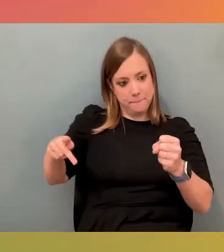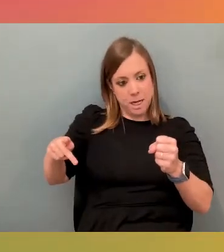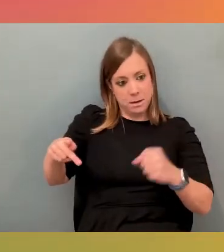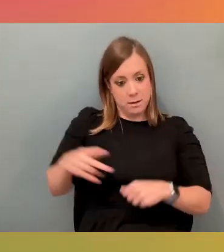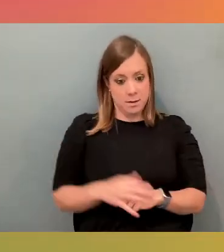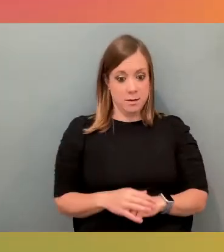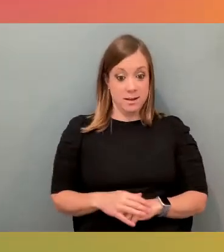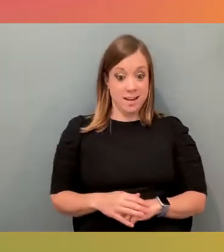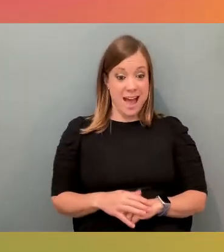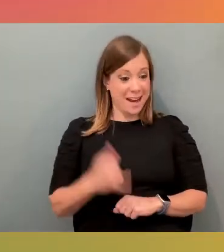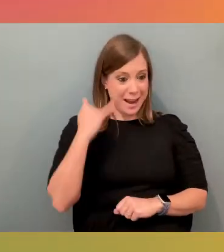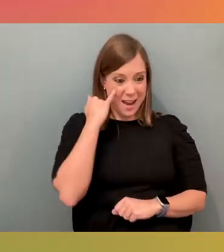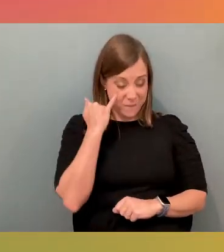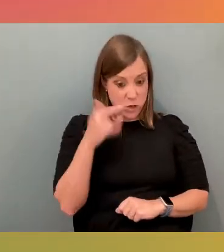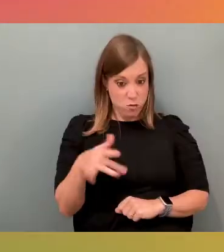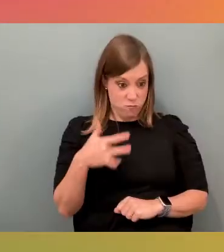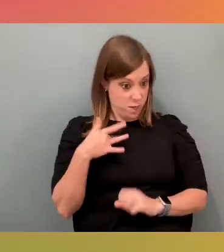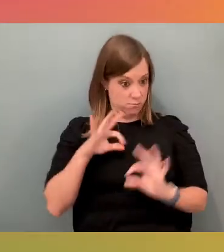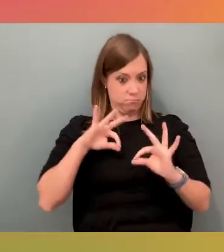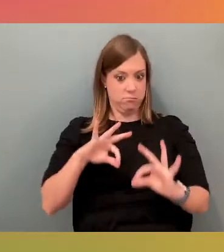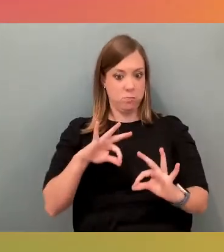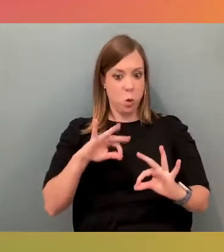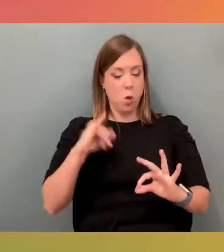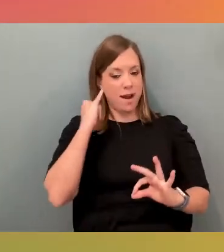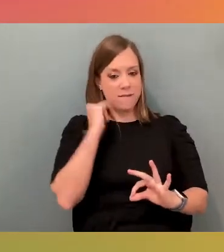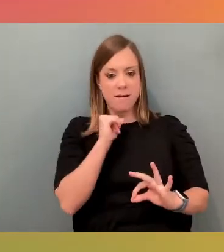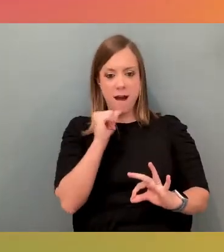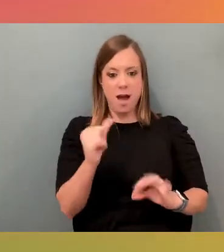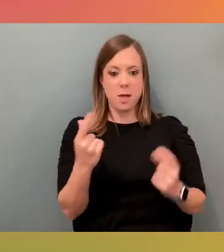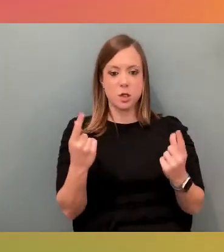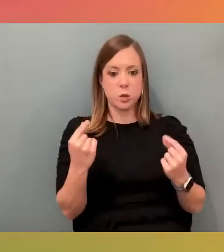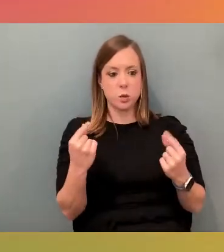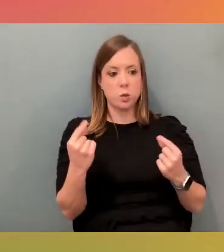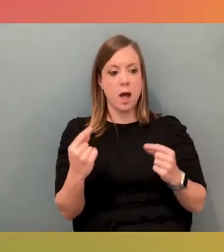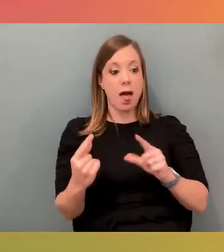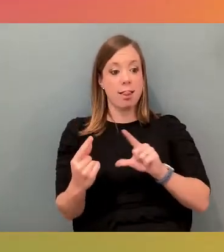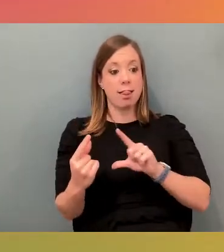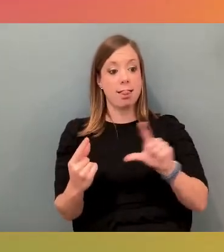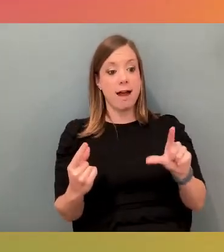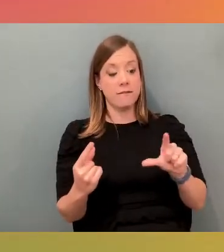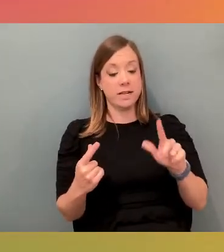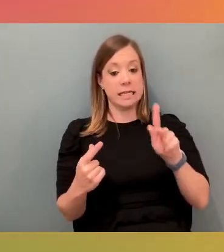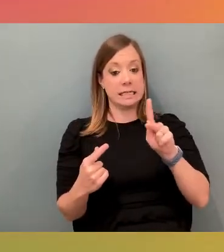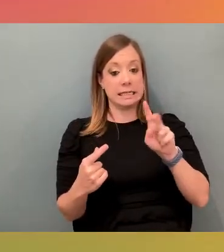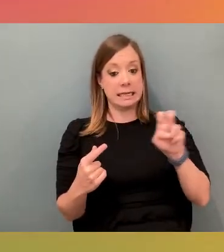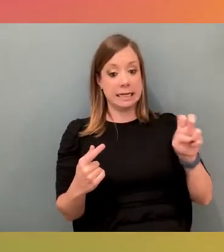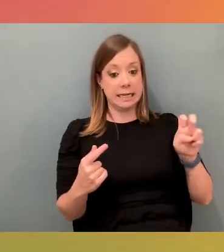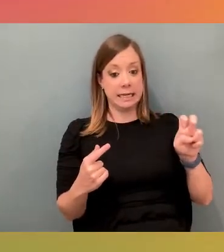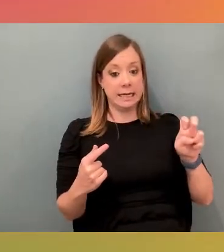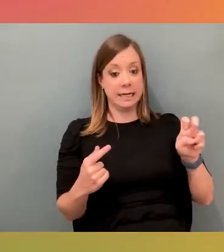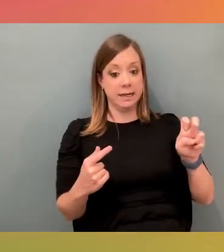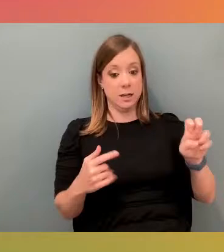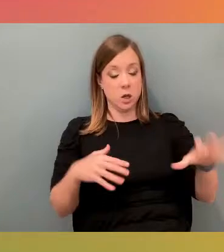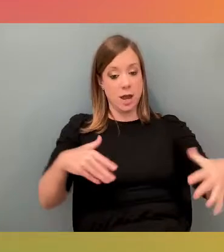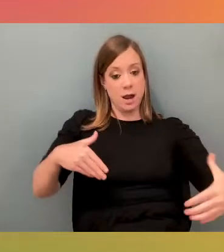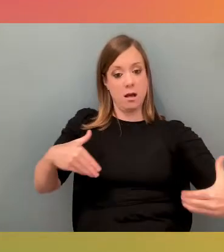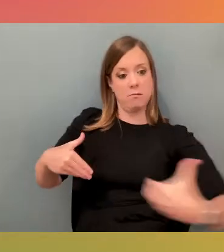hands behind your left knee, or maybe even around the front of your left shin if you're looking for something a little